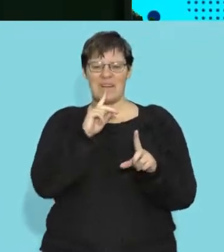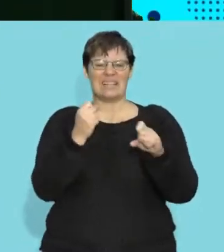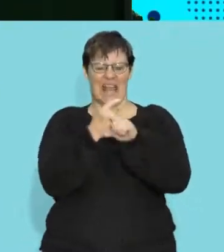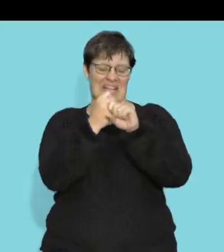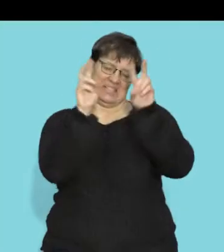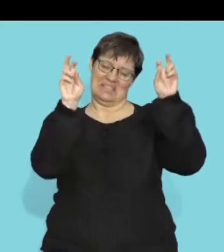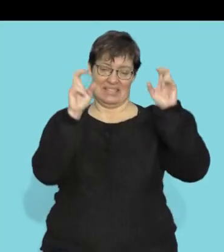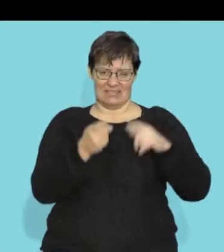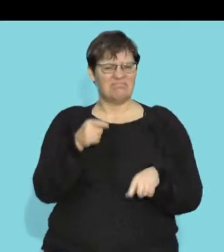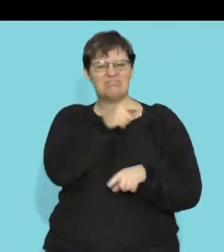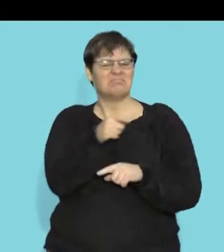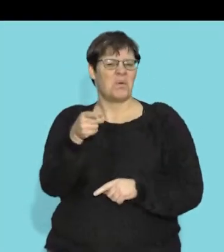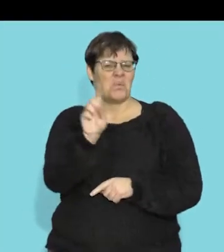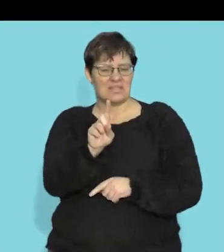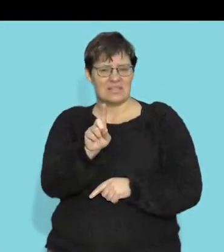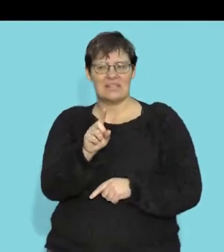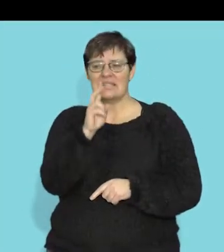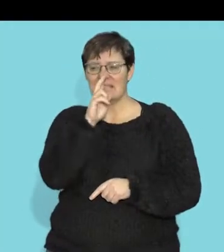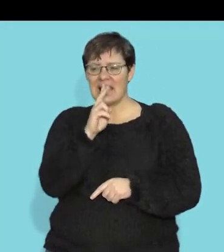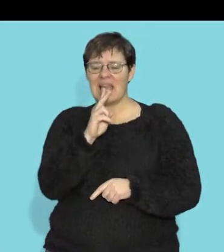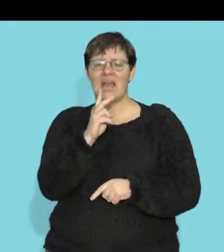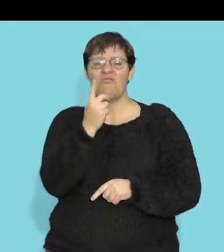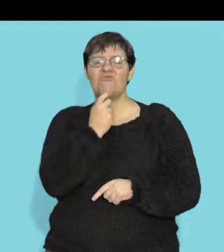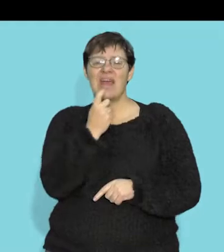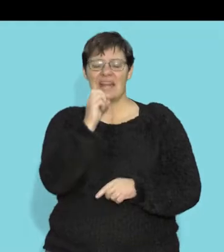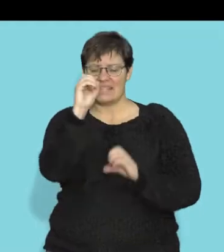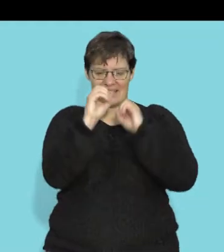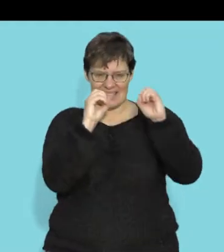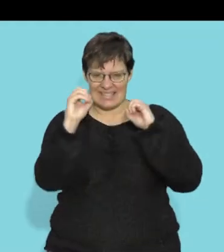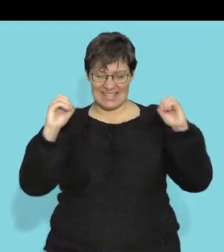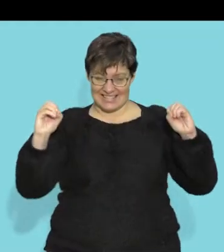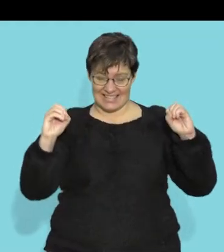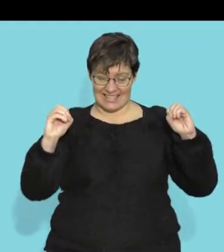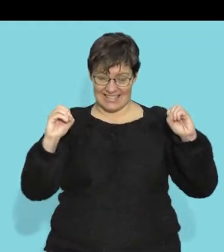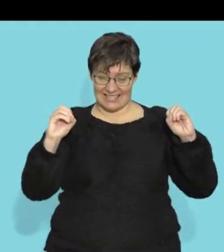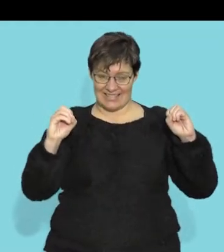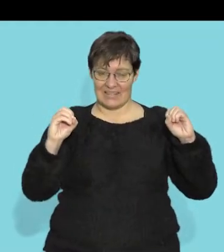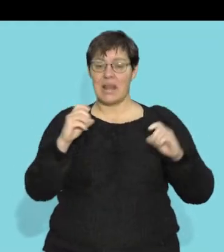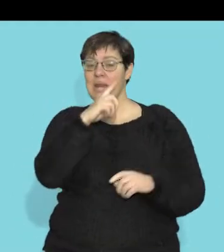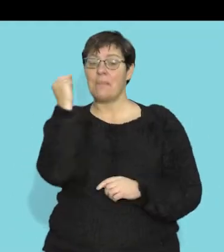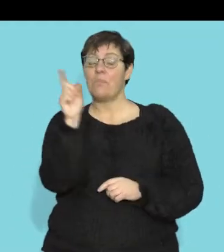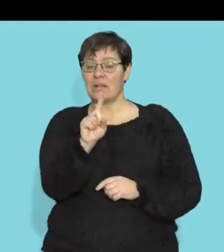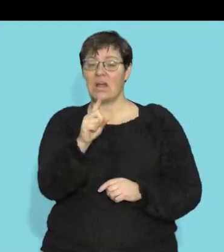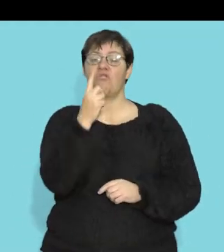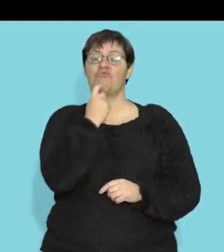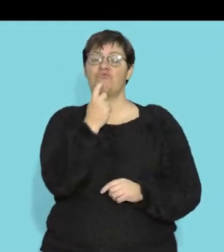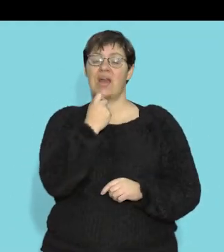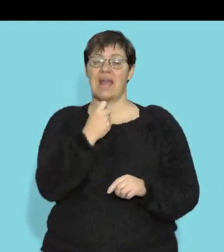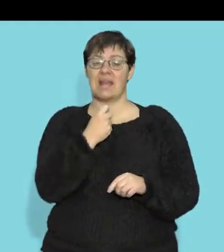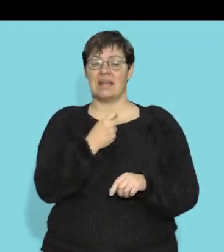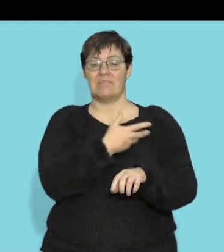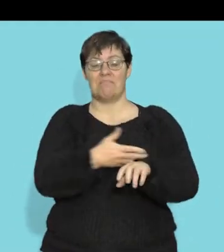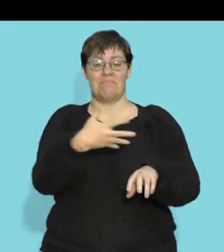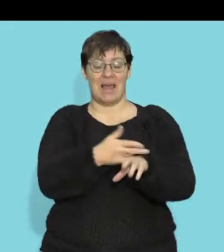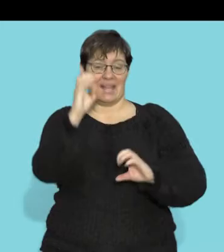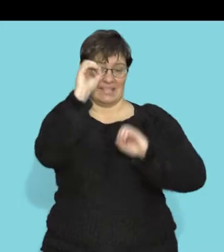those carriers? Do you see these red little discs over here? These red little discs are called red blood cells. Do you see this